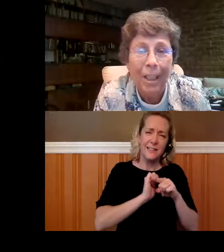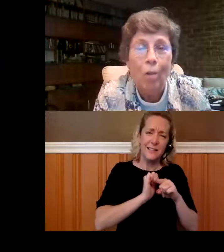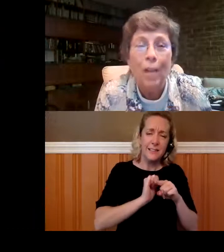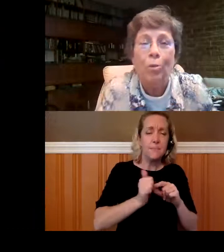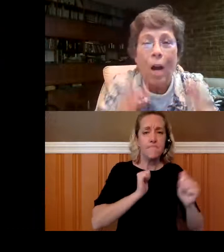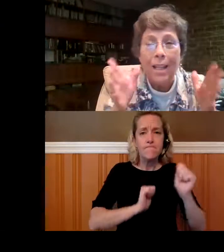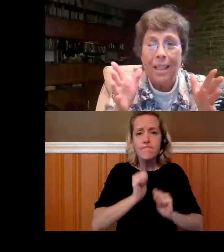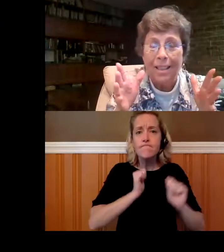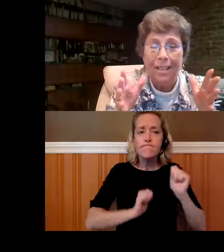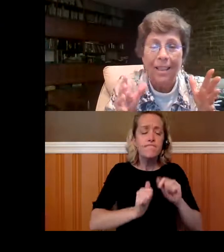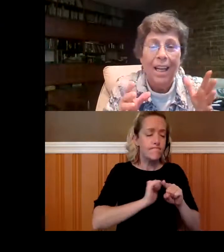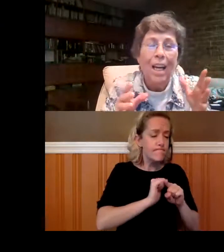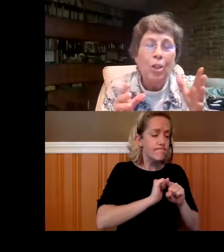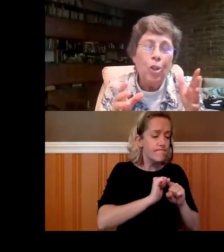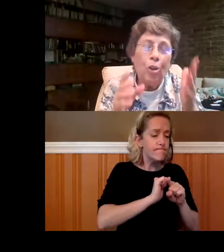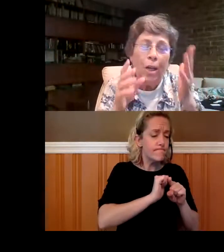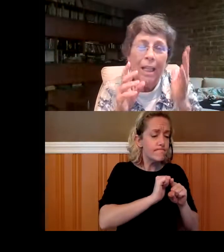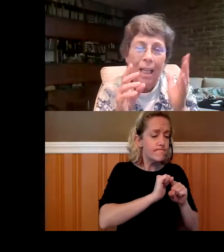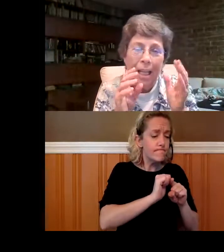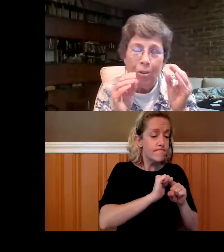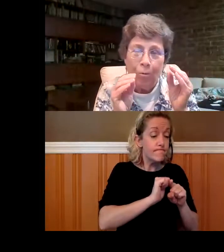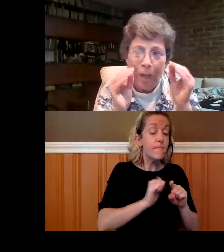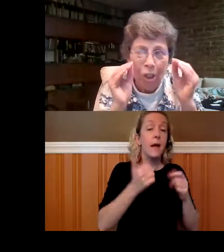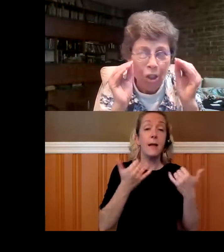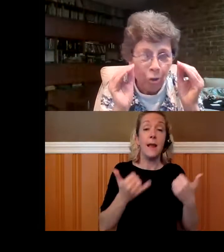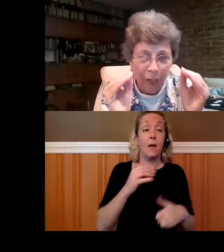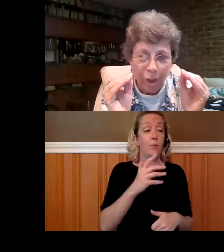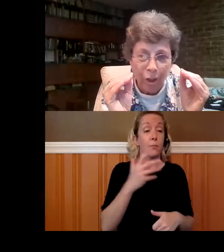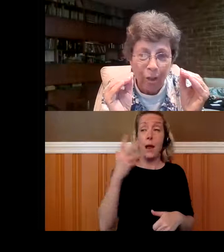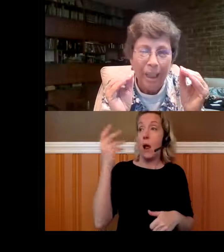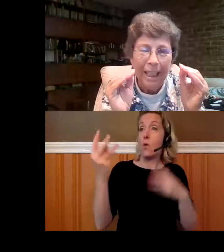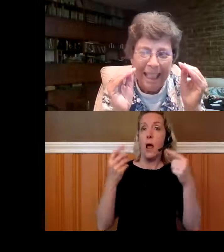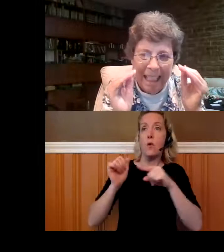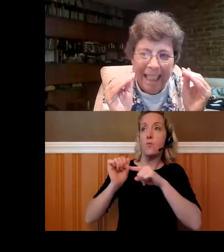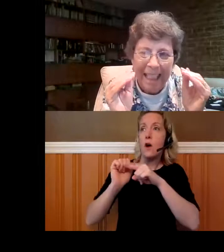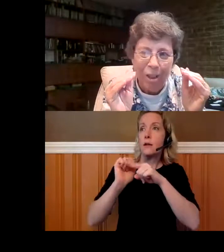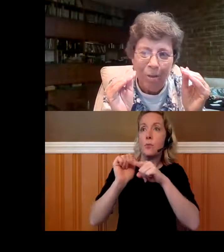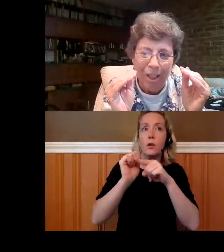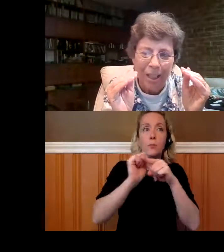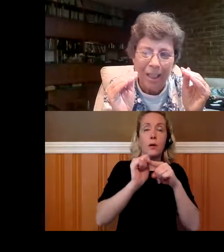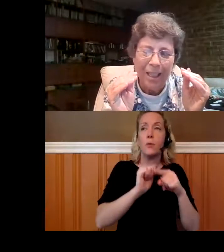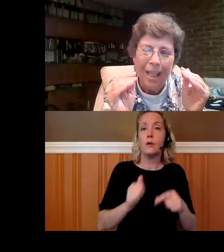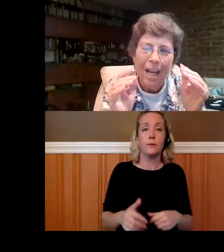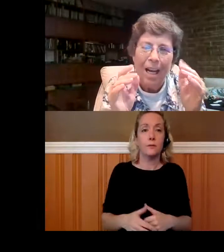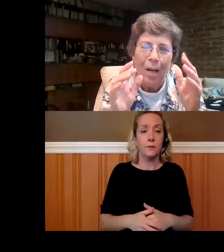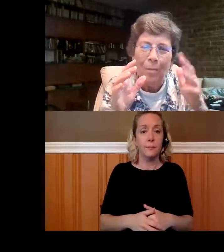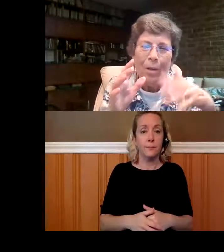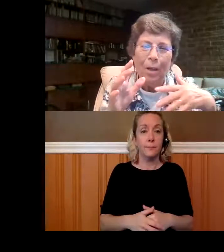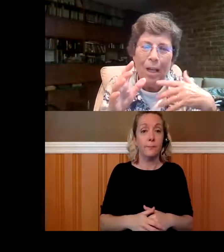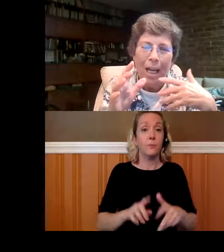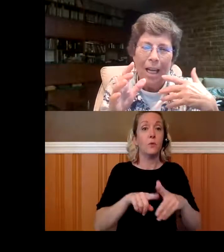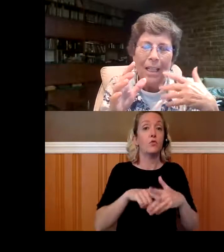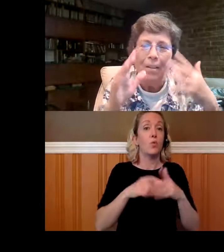start in very structured, easy situations, and advance to